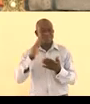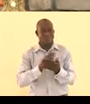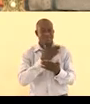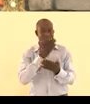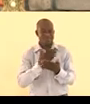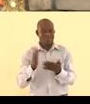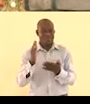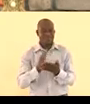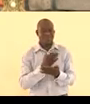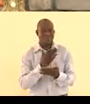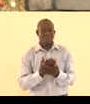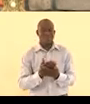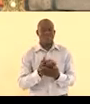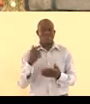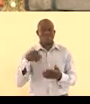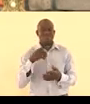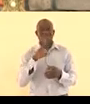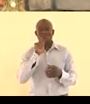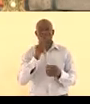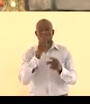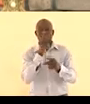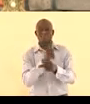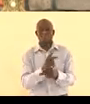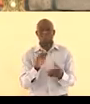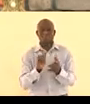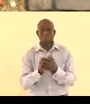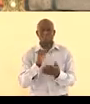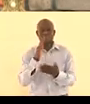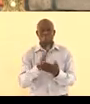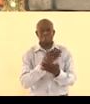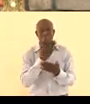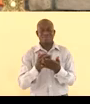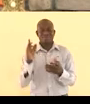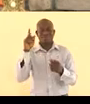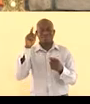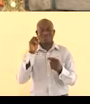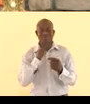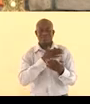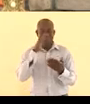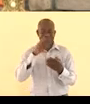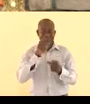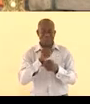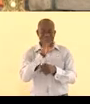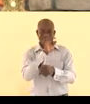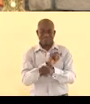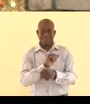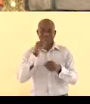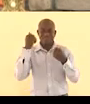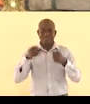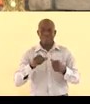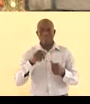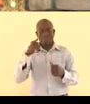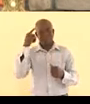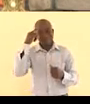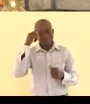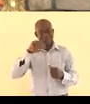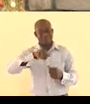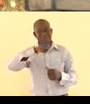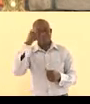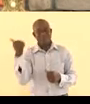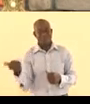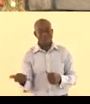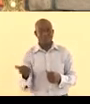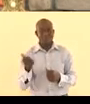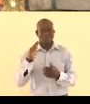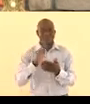So we can't even say, we can't reserve that song that we sing in church. Can't you think of another melody? It has to be that